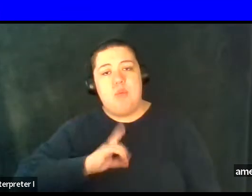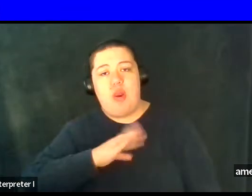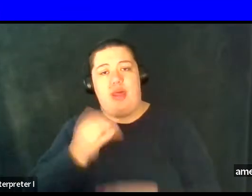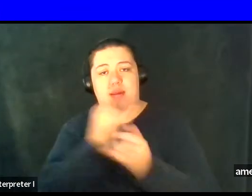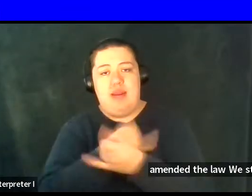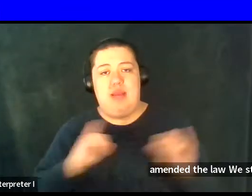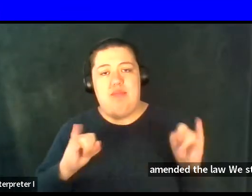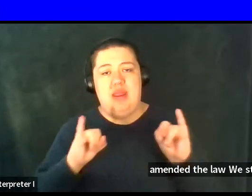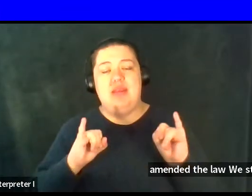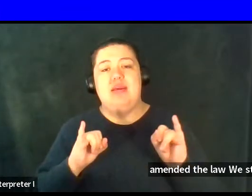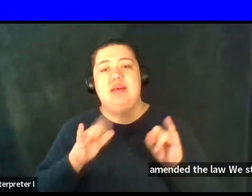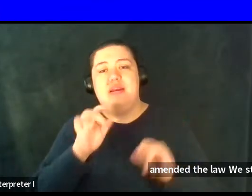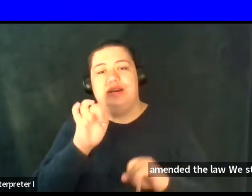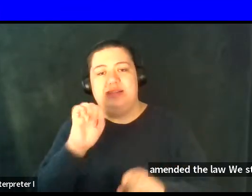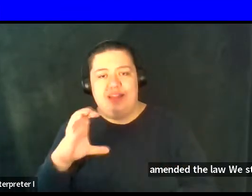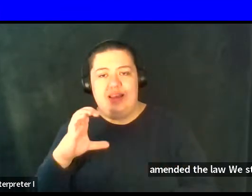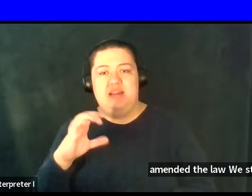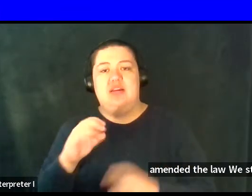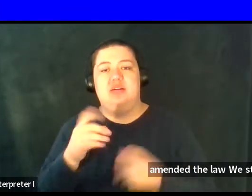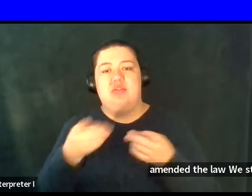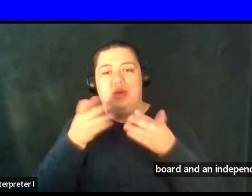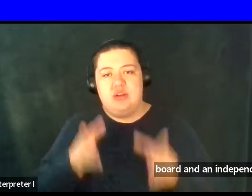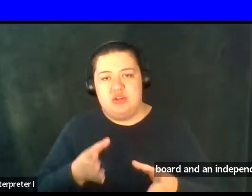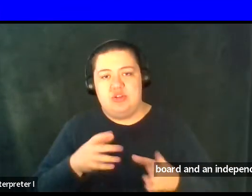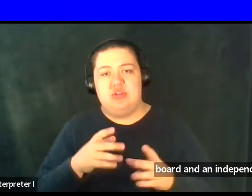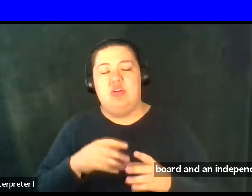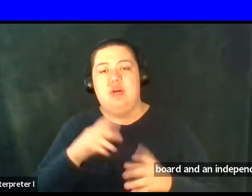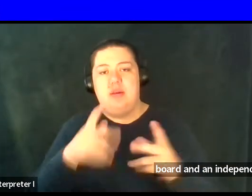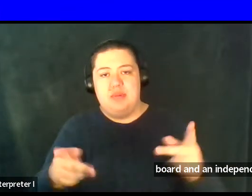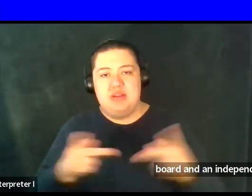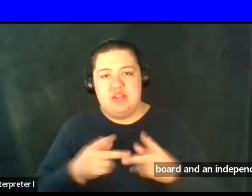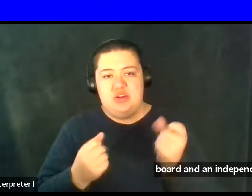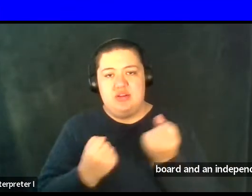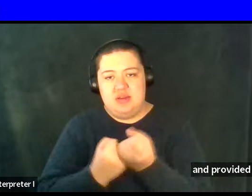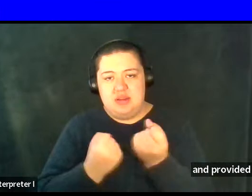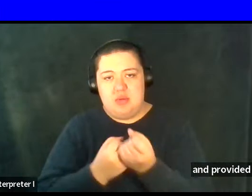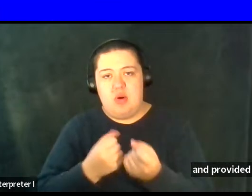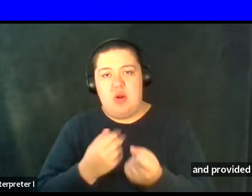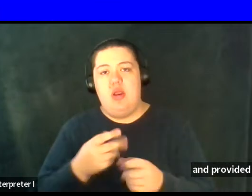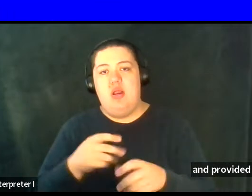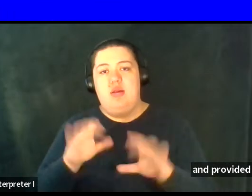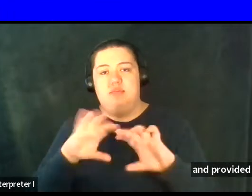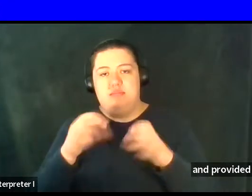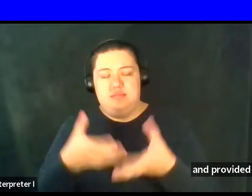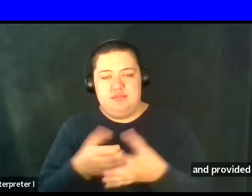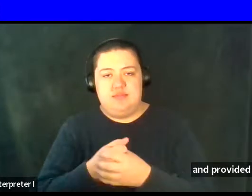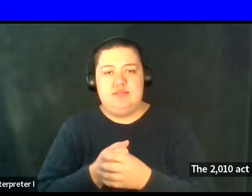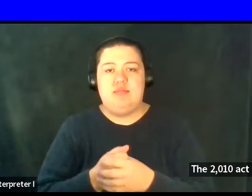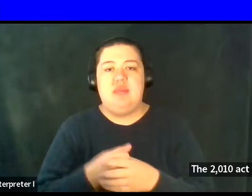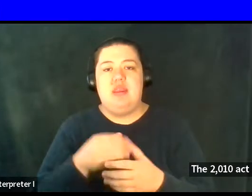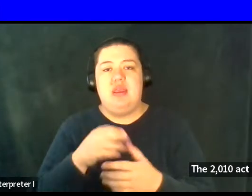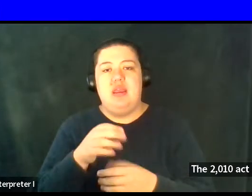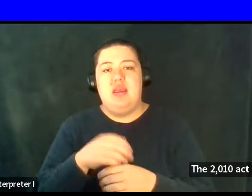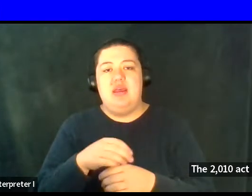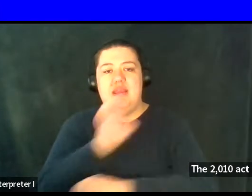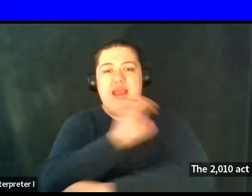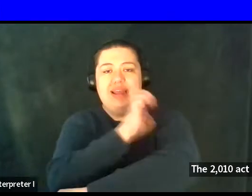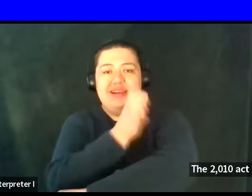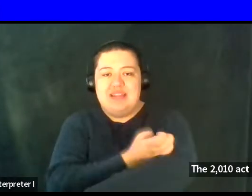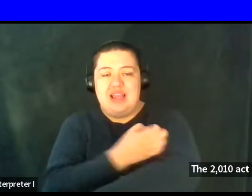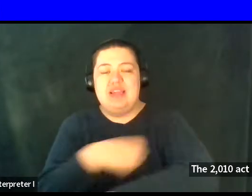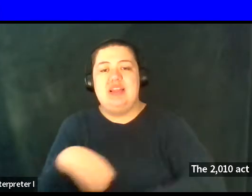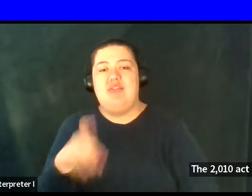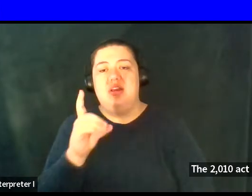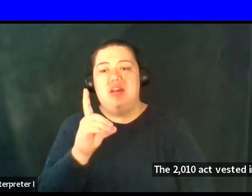executive director position and provided subordinate personnel. The 2010 Act vested in the executive director several responsibilities that had been